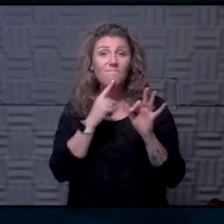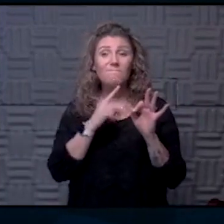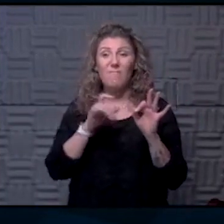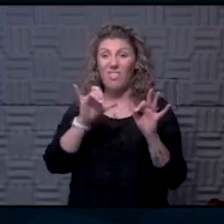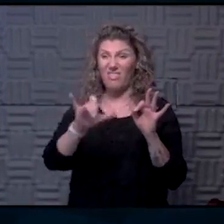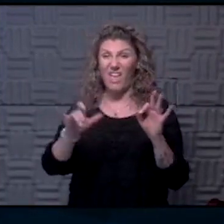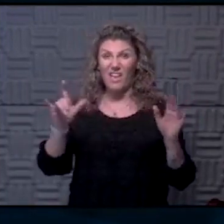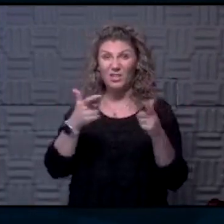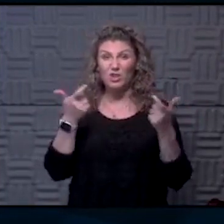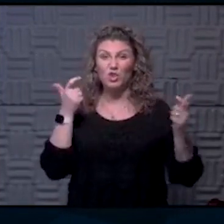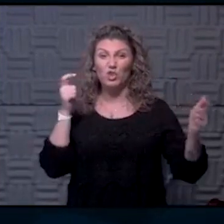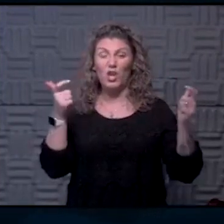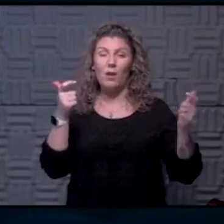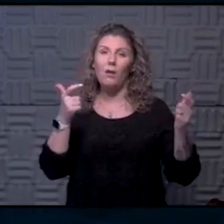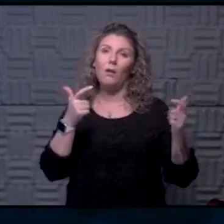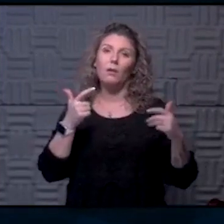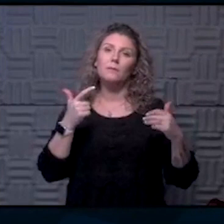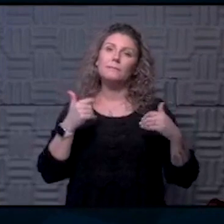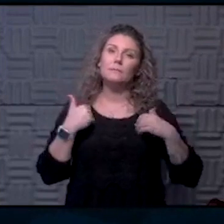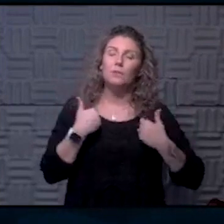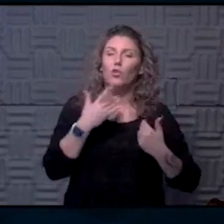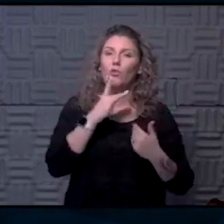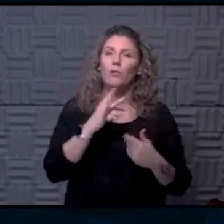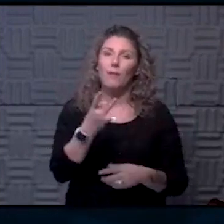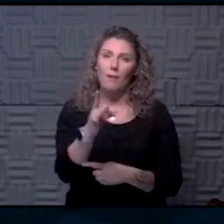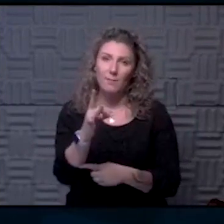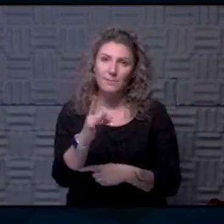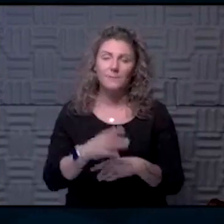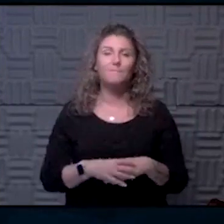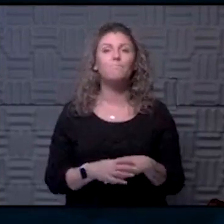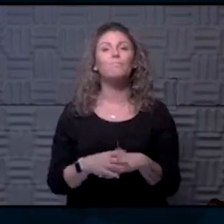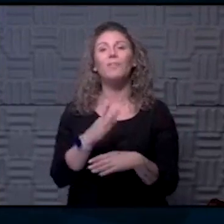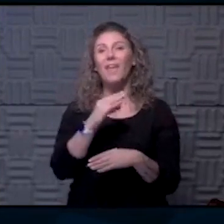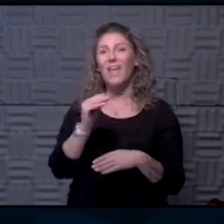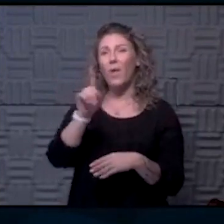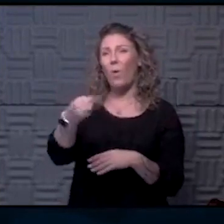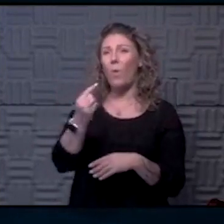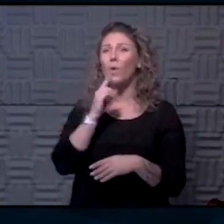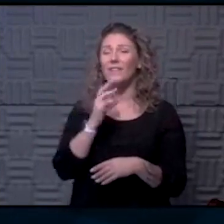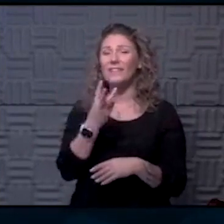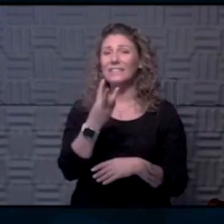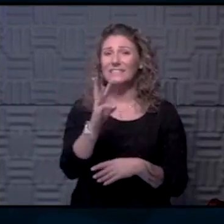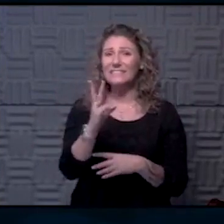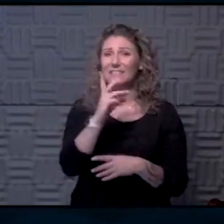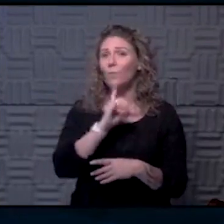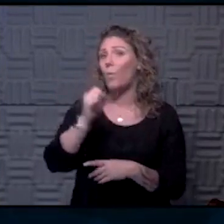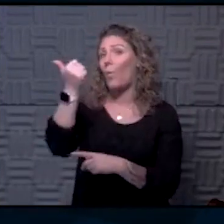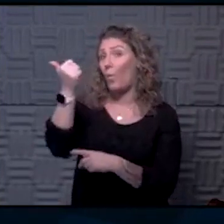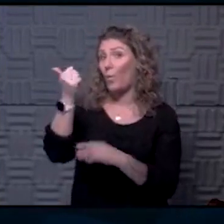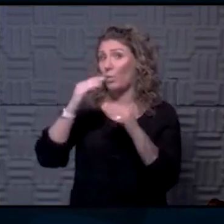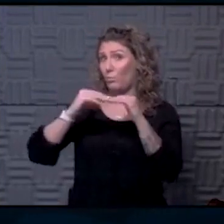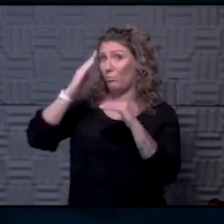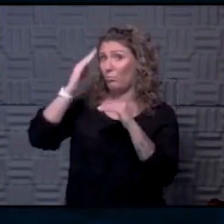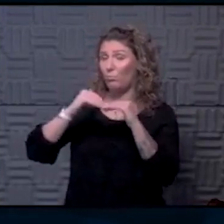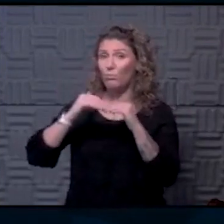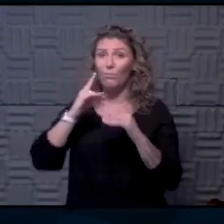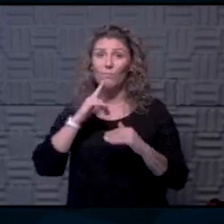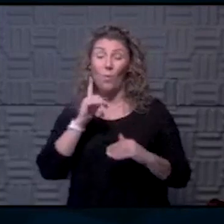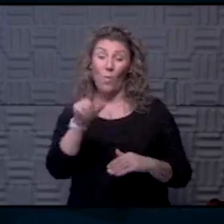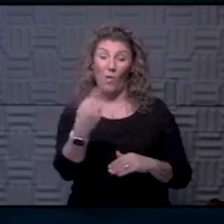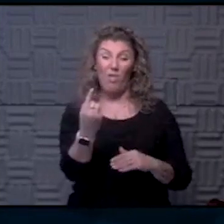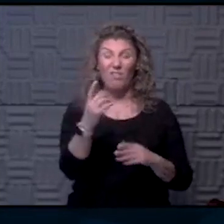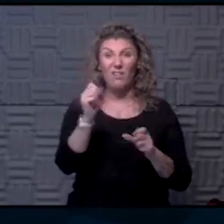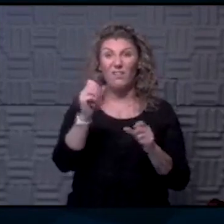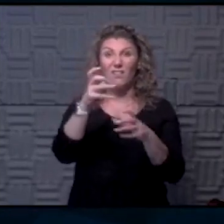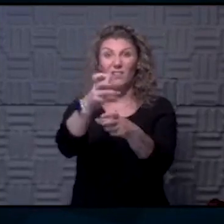of them are under 18 years of age. And as Dr. Areola said, only 16 and above, and in fact, only 16 and above